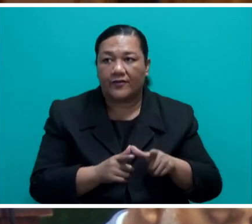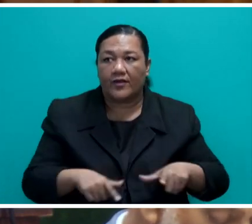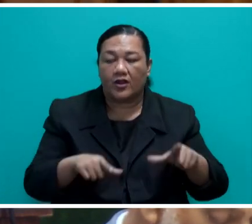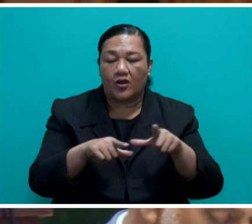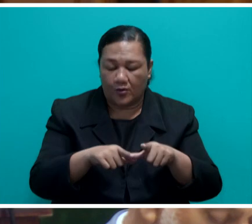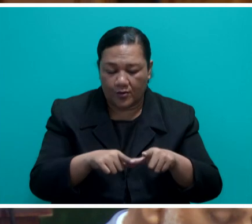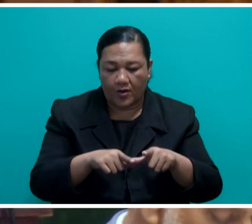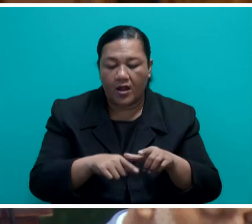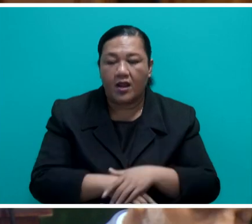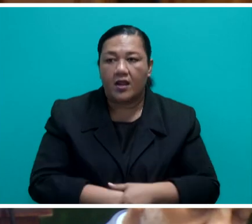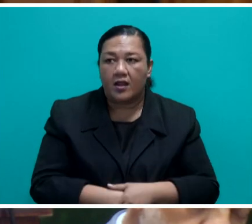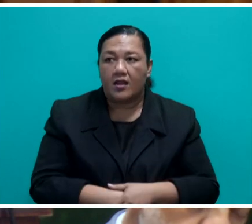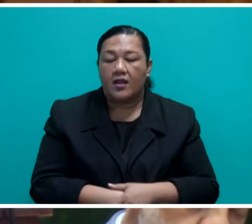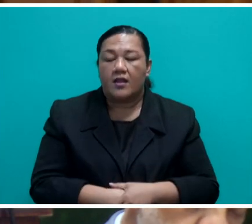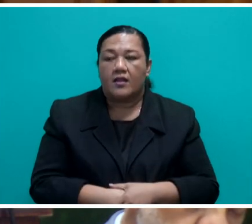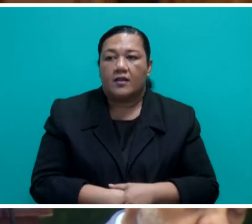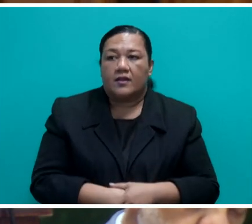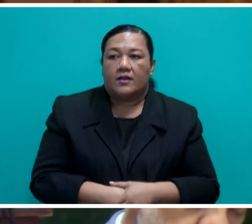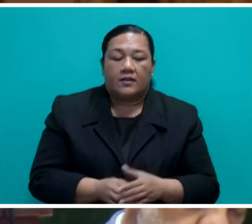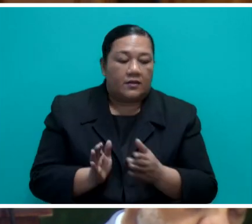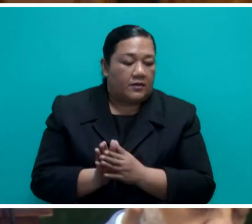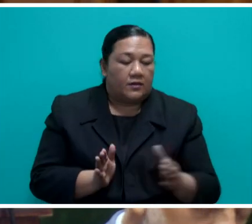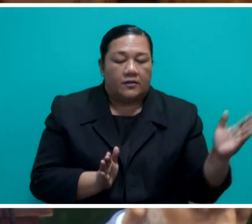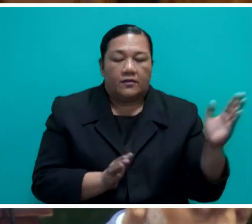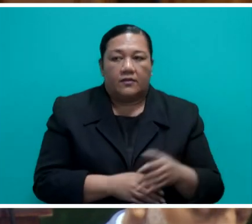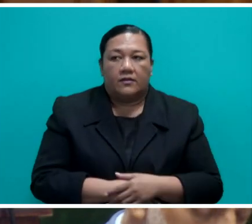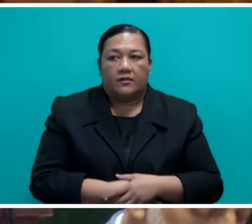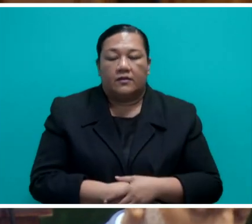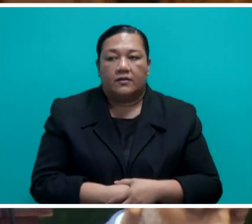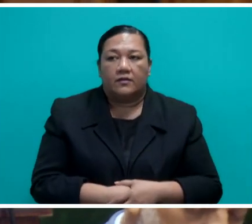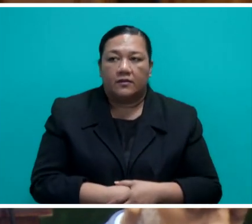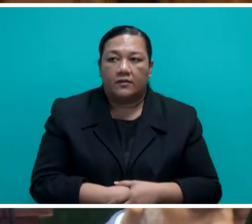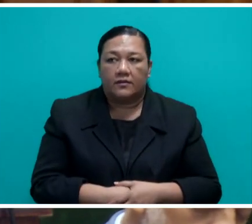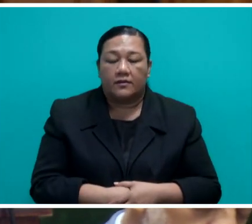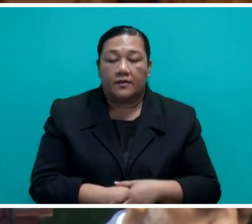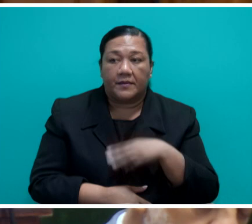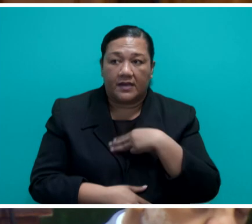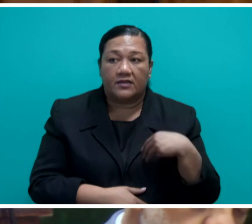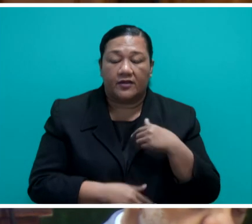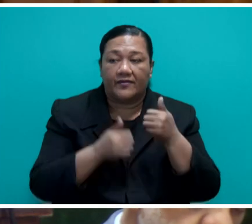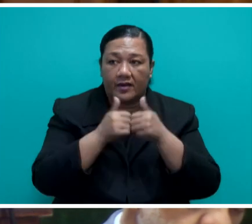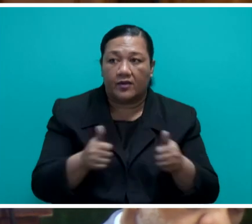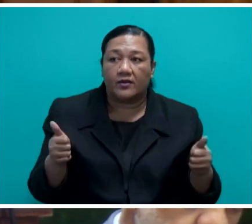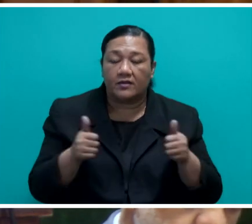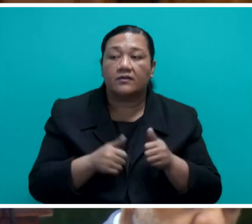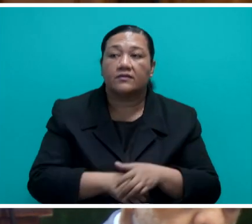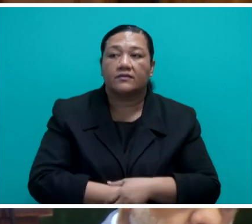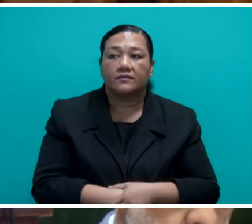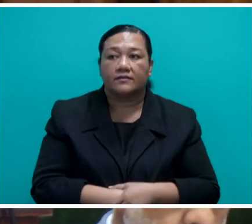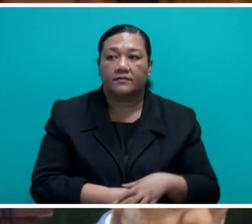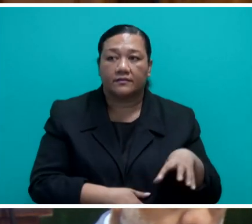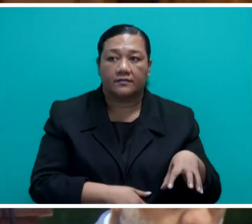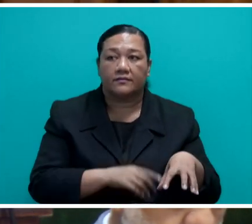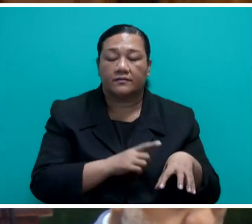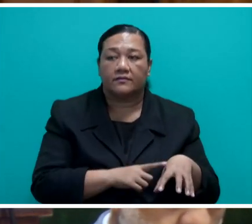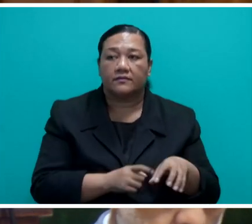rain in the short term. Mr. Speaker, sir, the Ministry of Agriculture and Waterways is